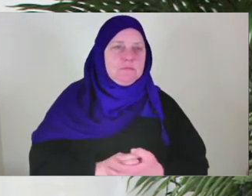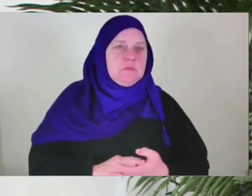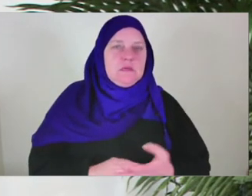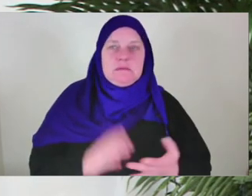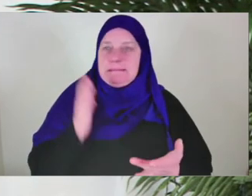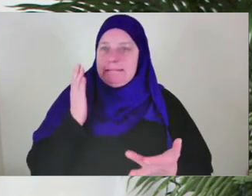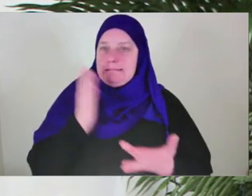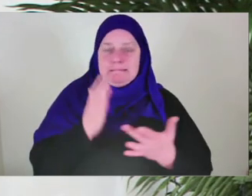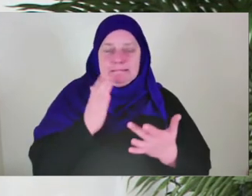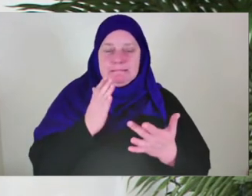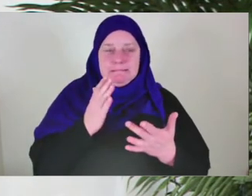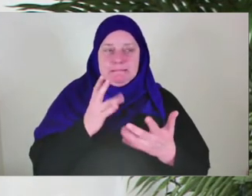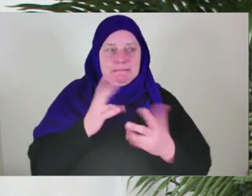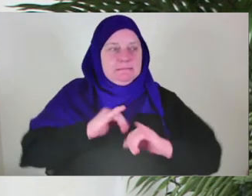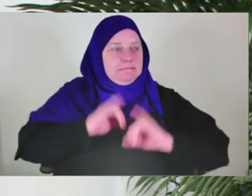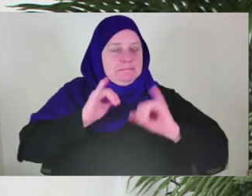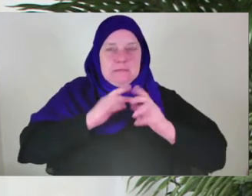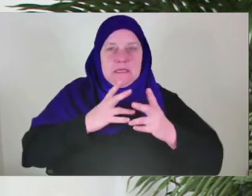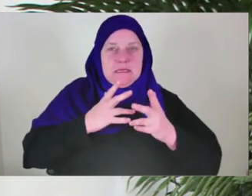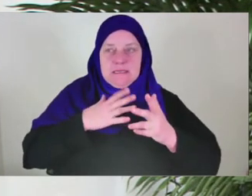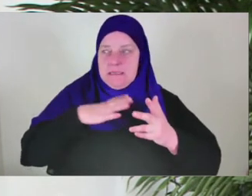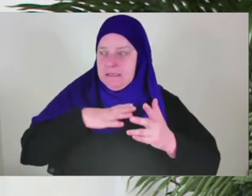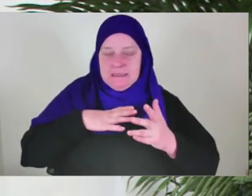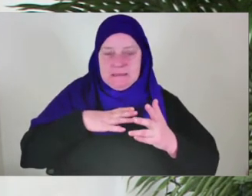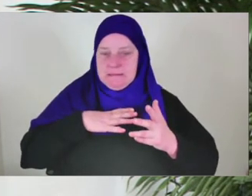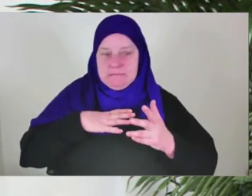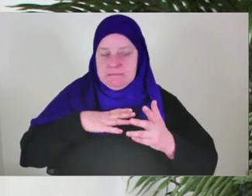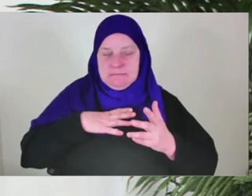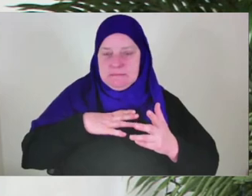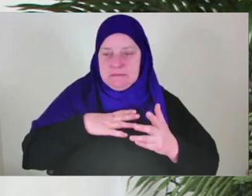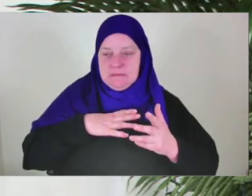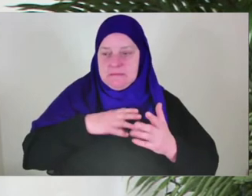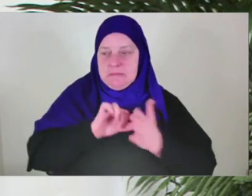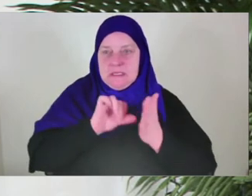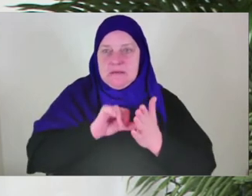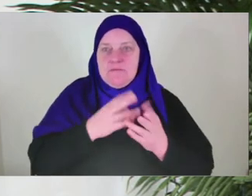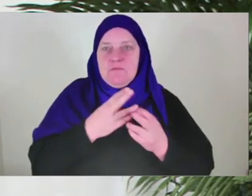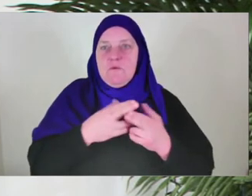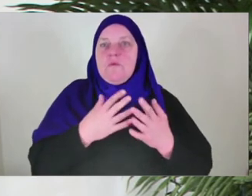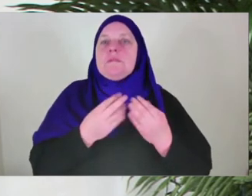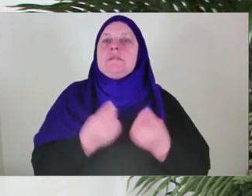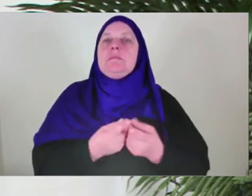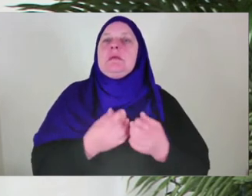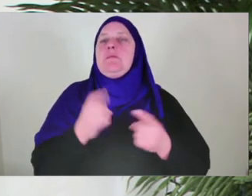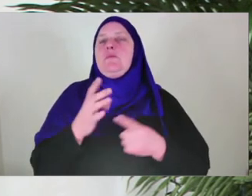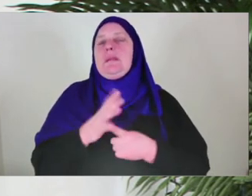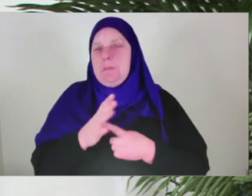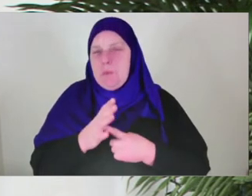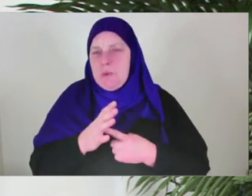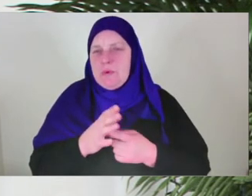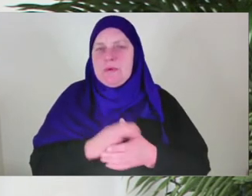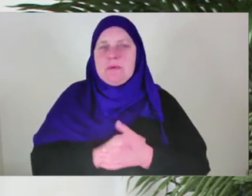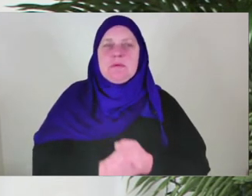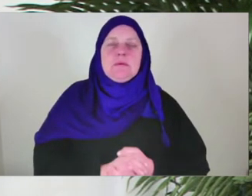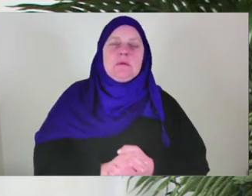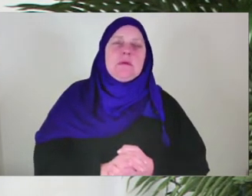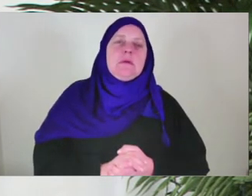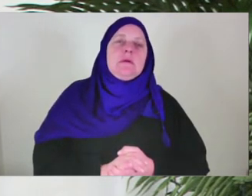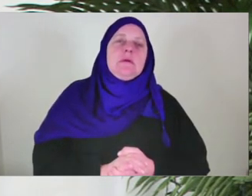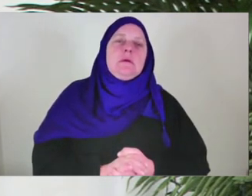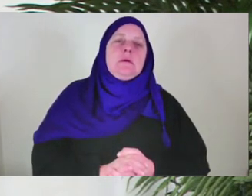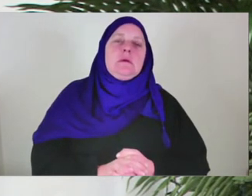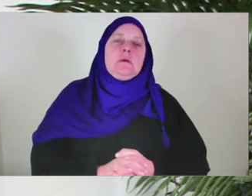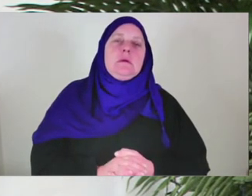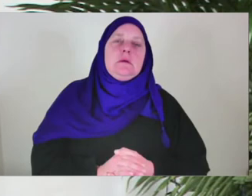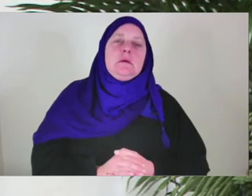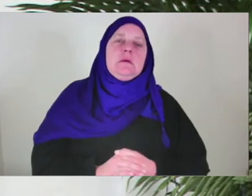some extra money in your hand to be able to be able to meet those urgent expenses or